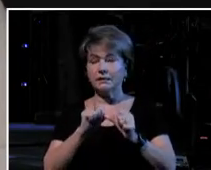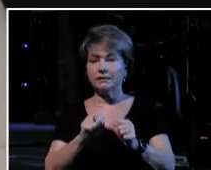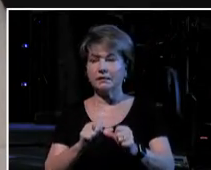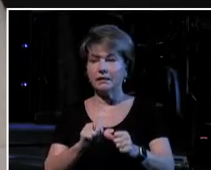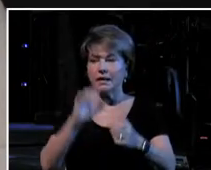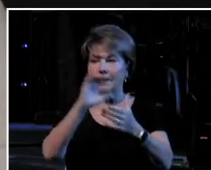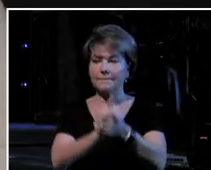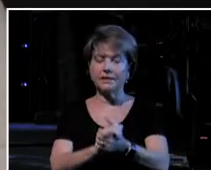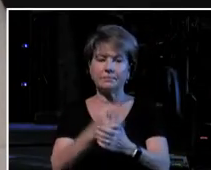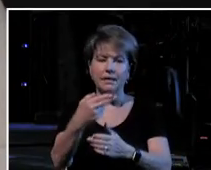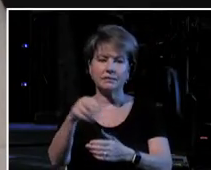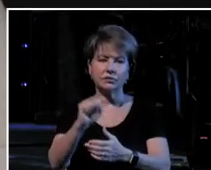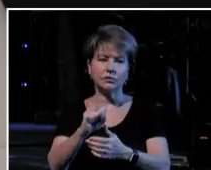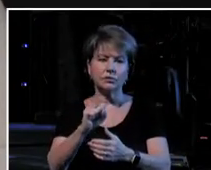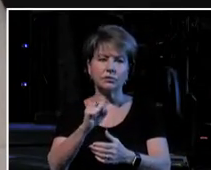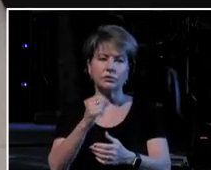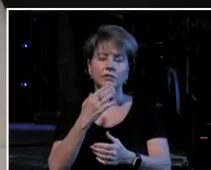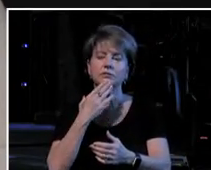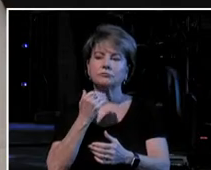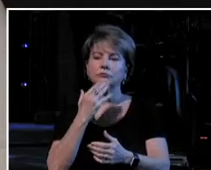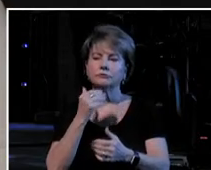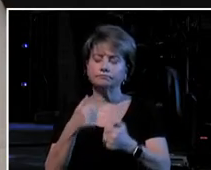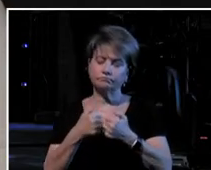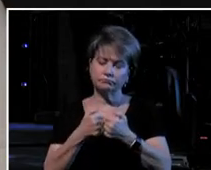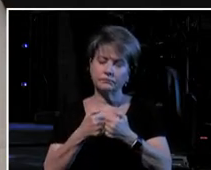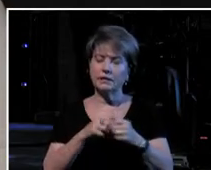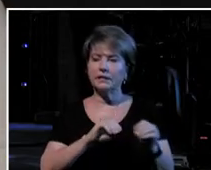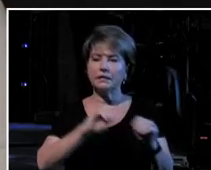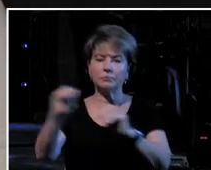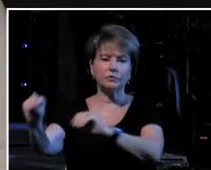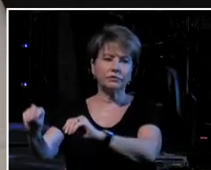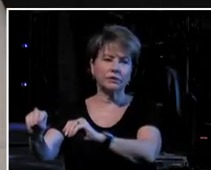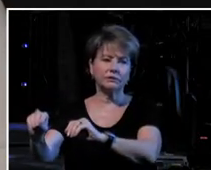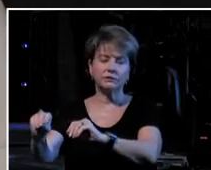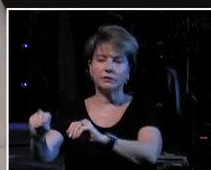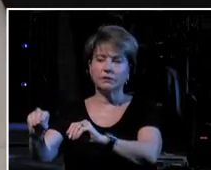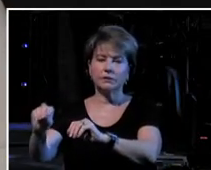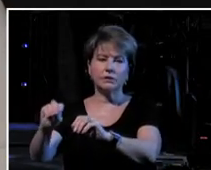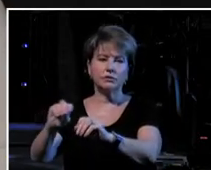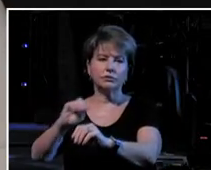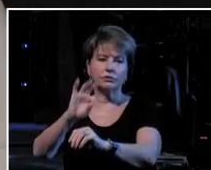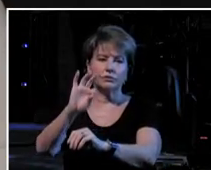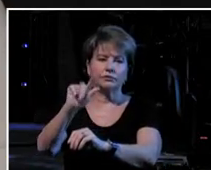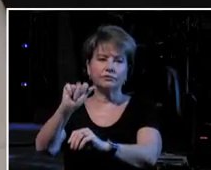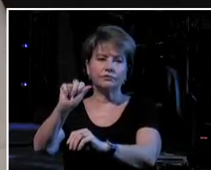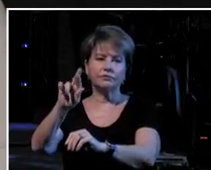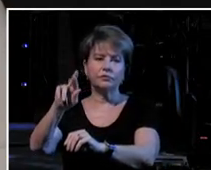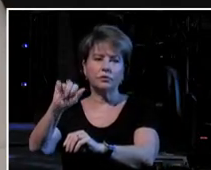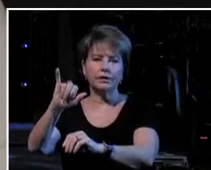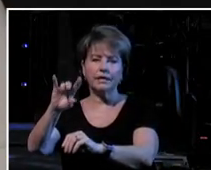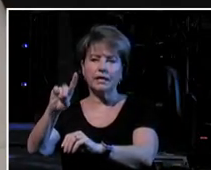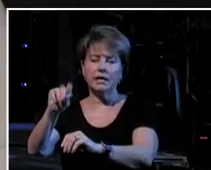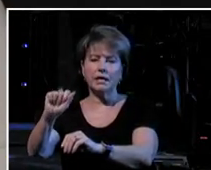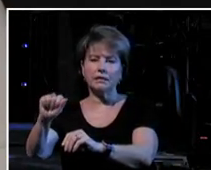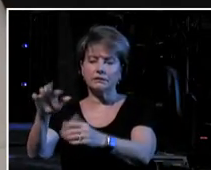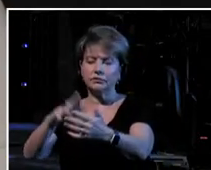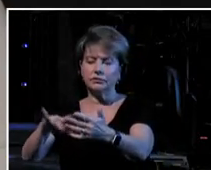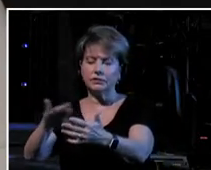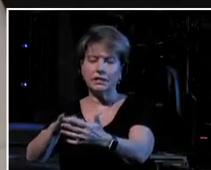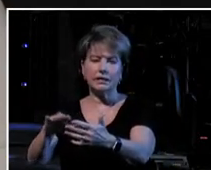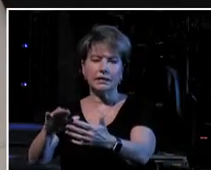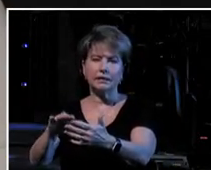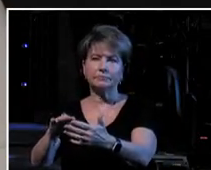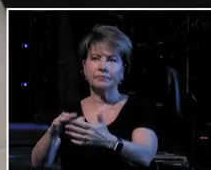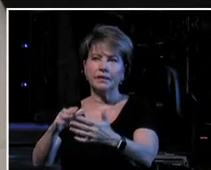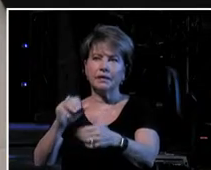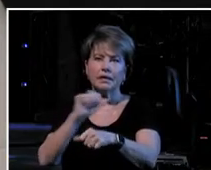my high school sweetheart, and he moved us to Florida to continue his studies at the University of Florida. And while we were in Florida, I